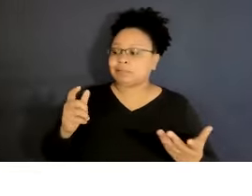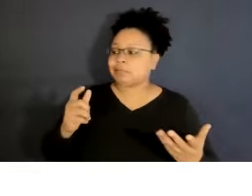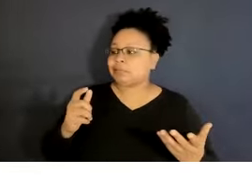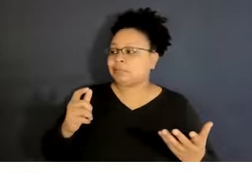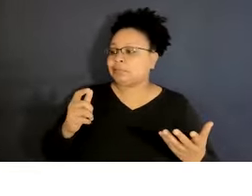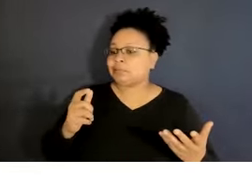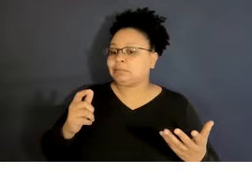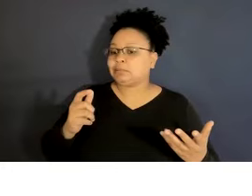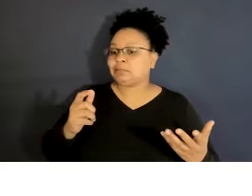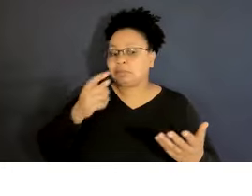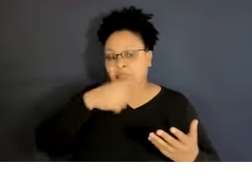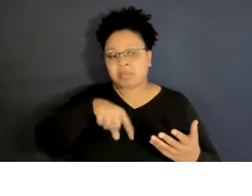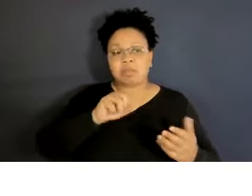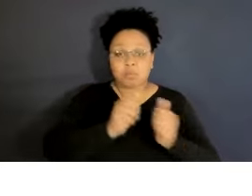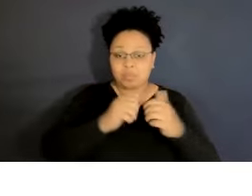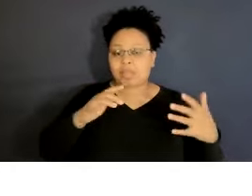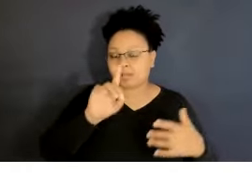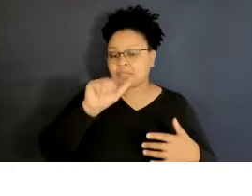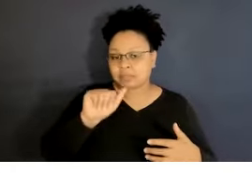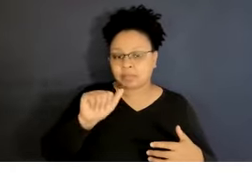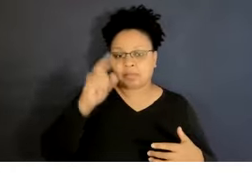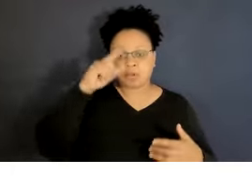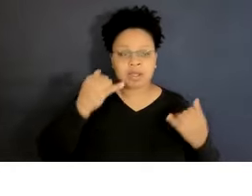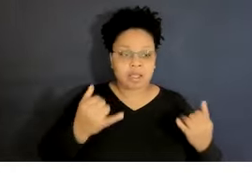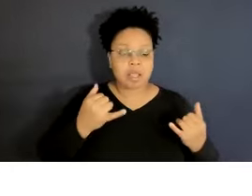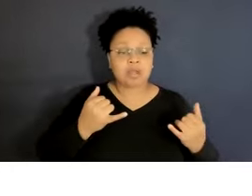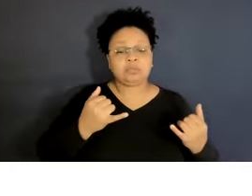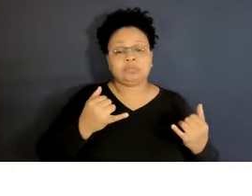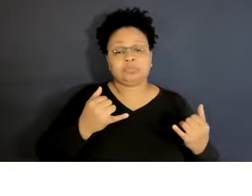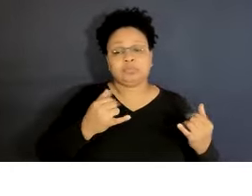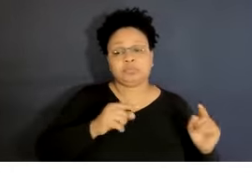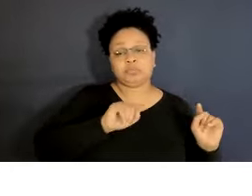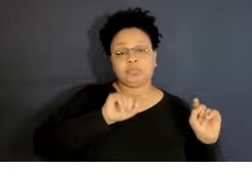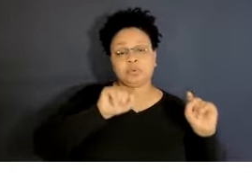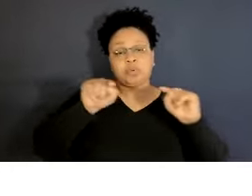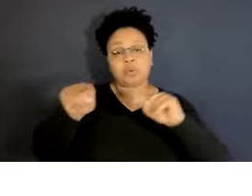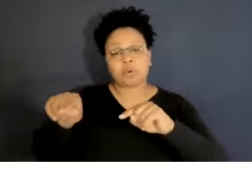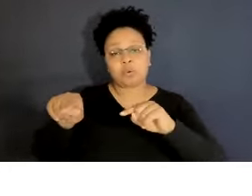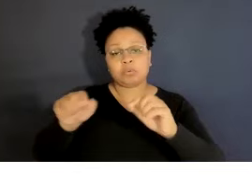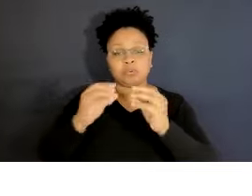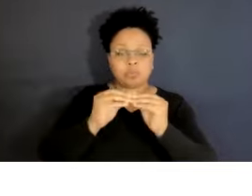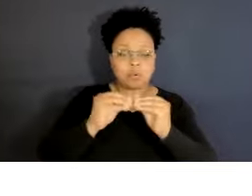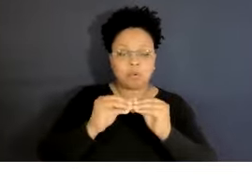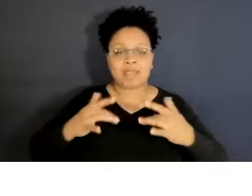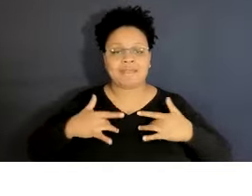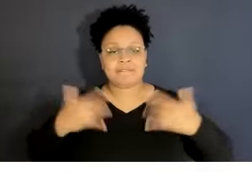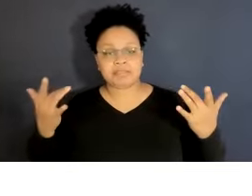temporarily able-bodied, to attend more events